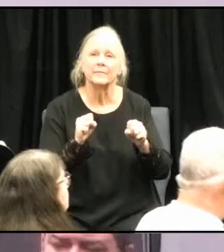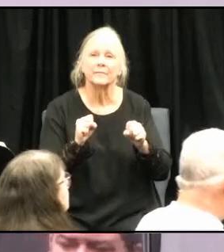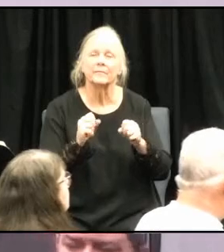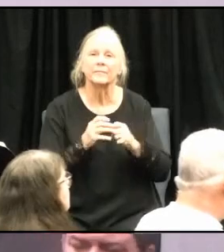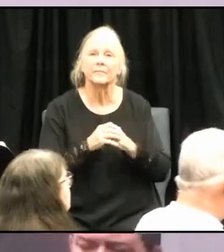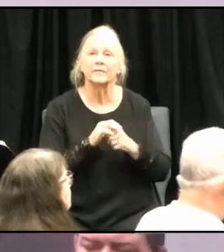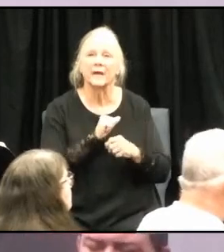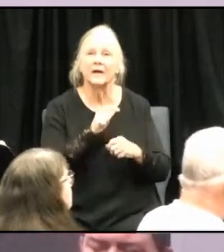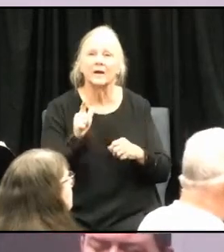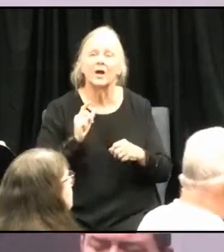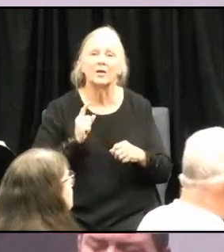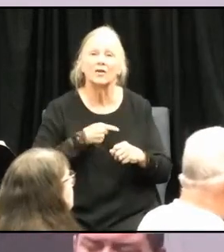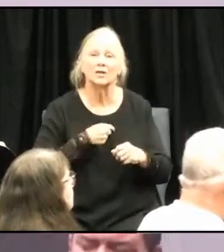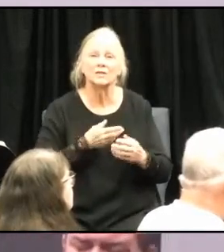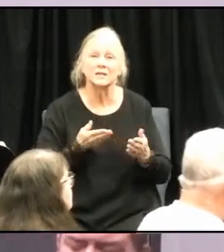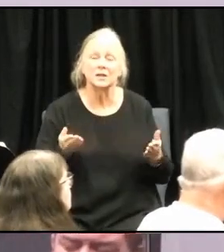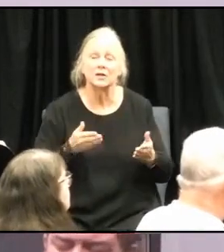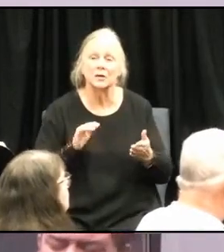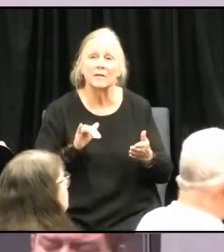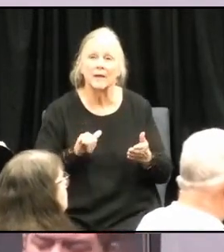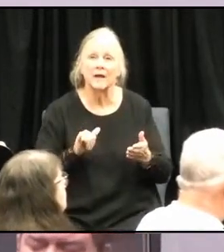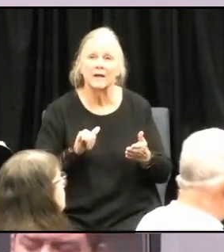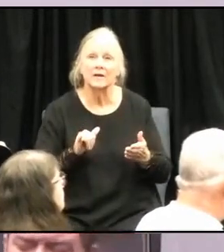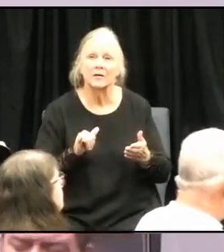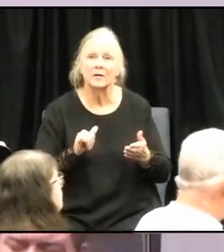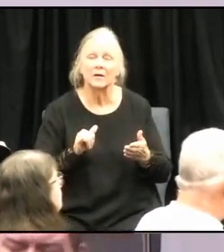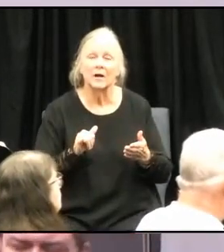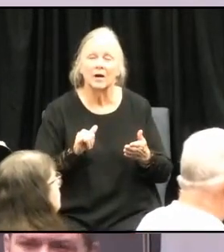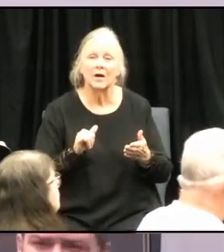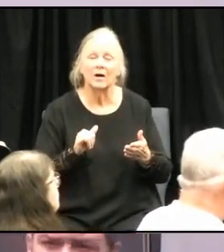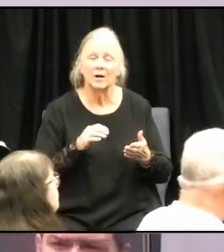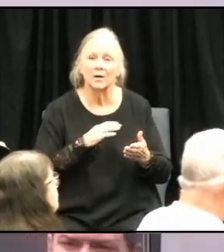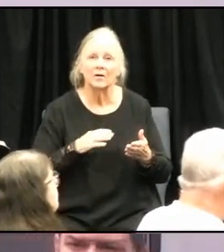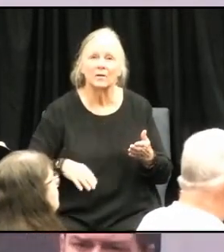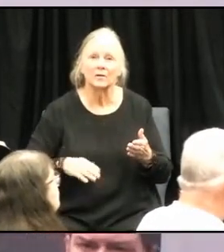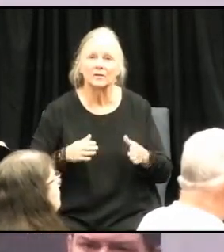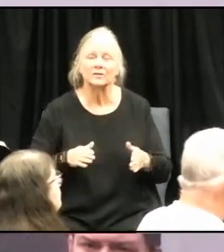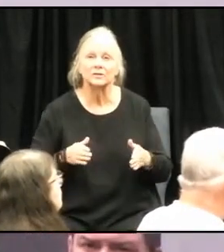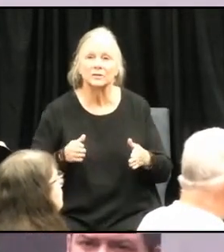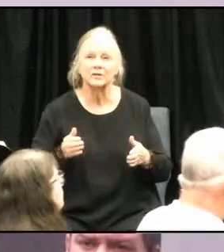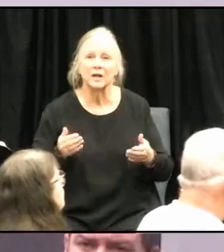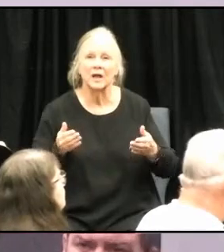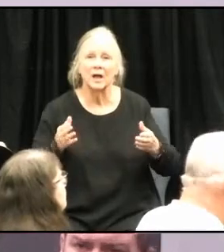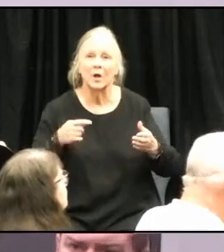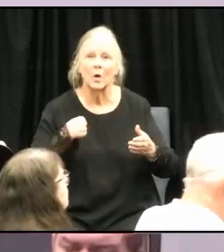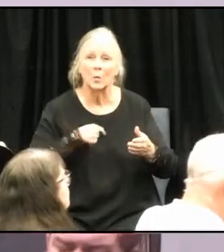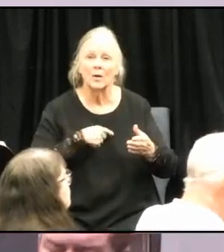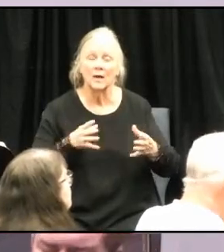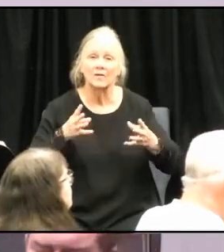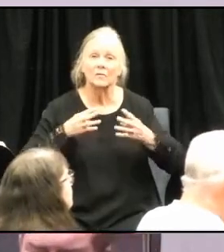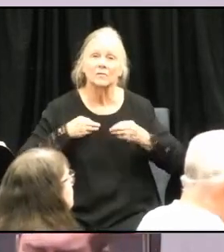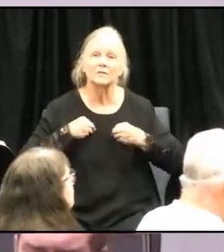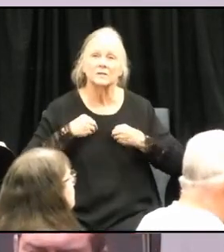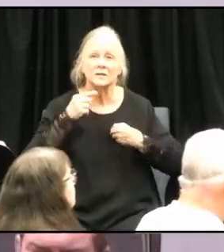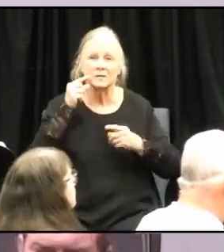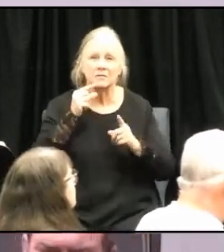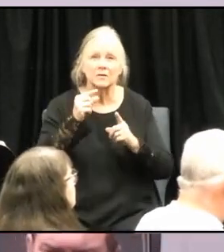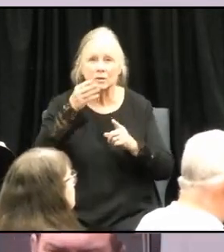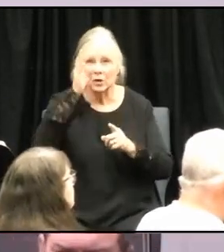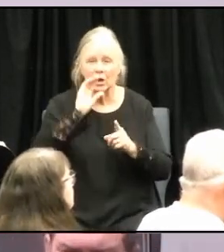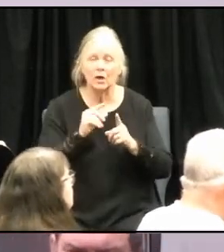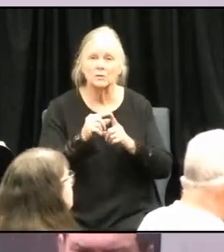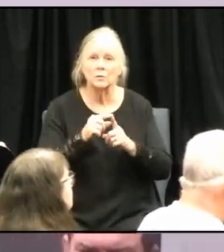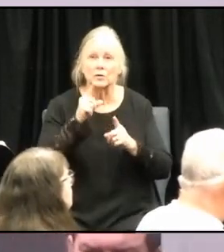And all of us who are here as well, having received the word of God, the message you've prepared for